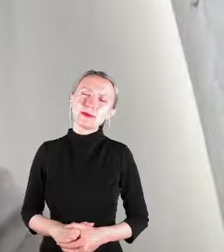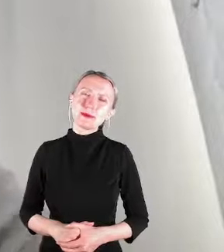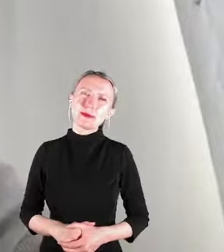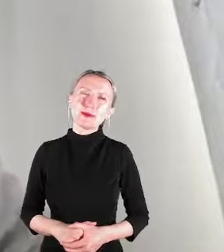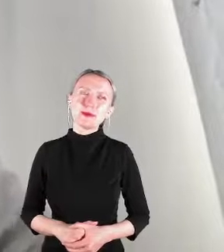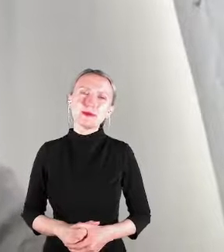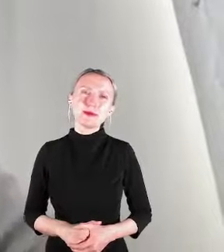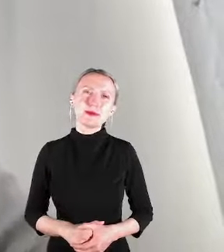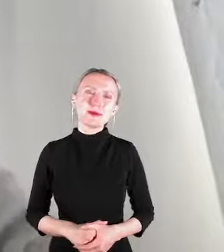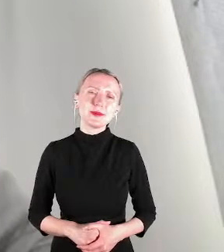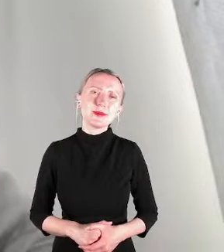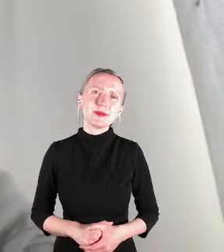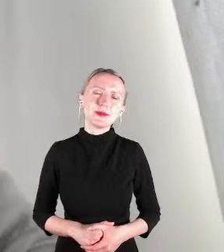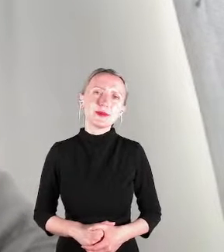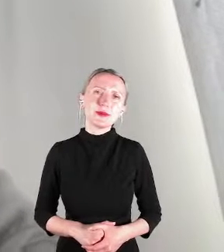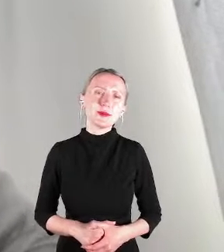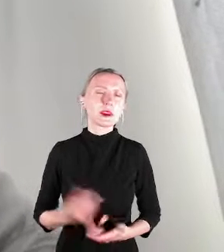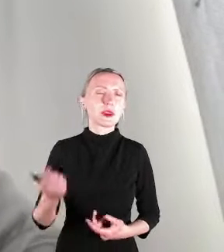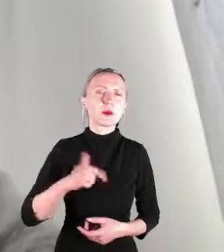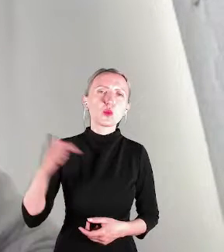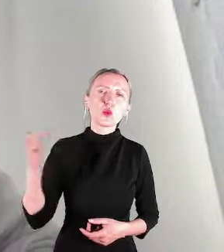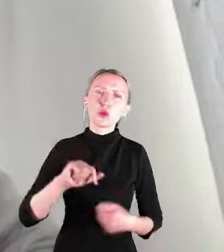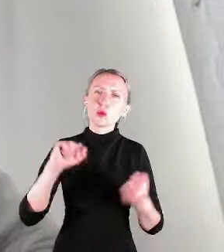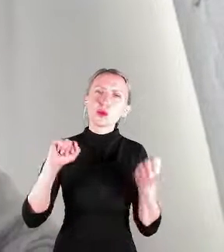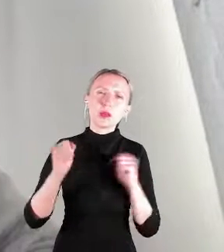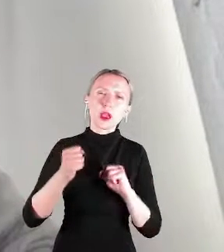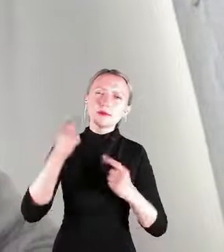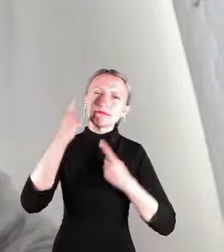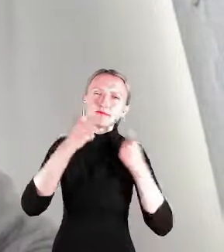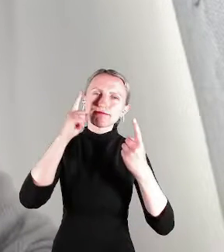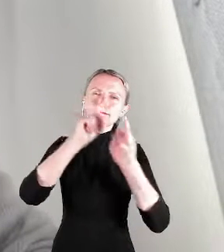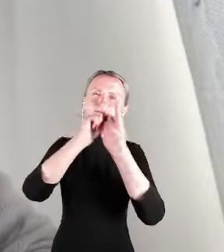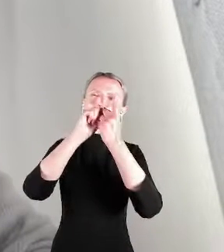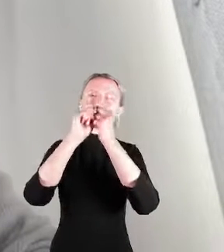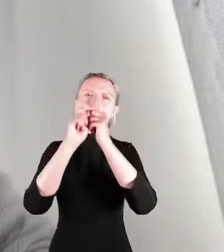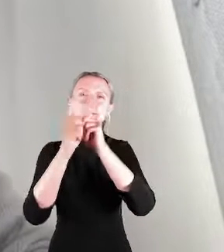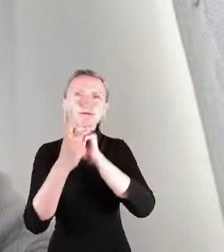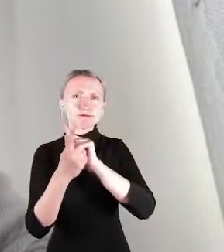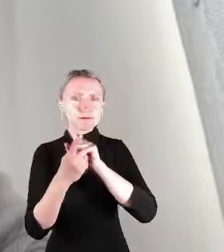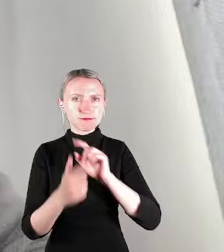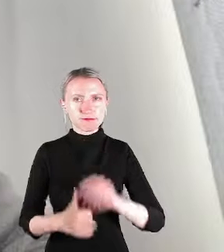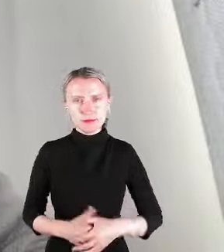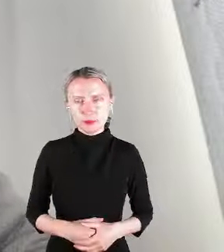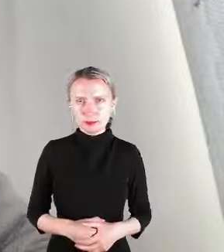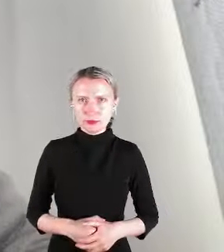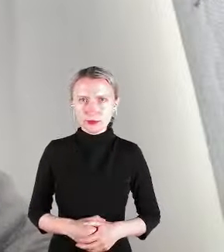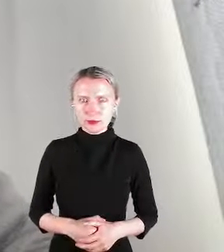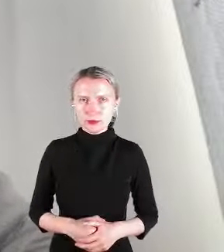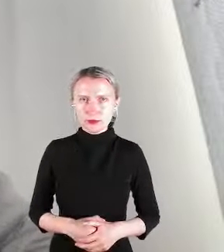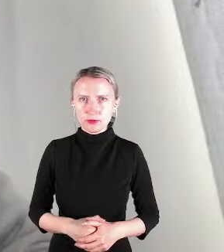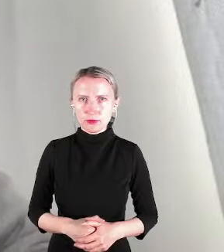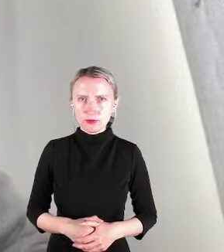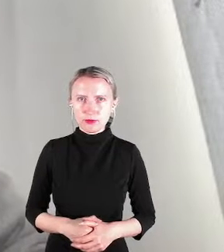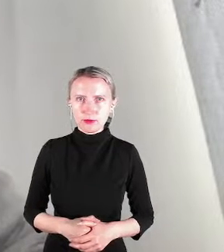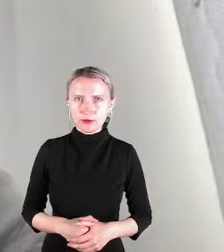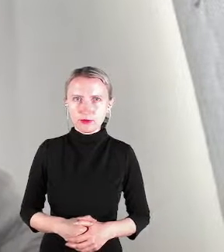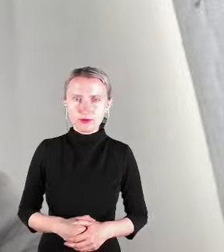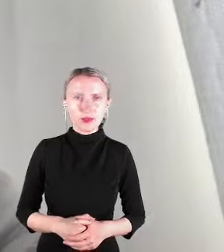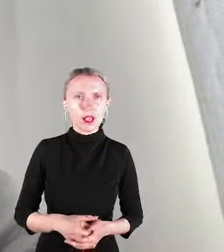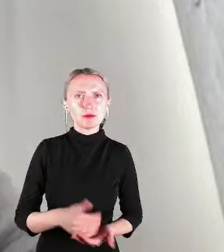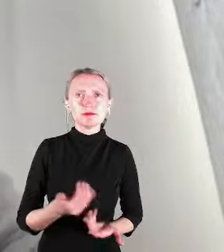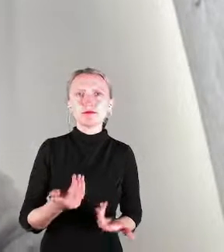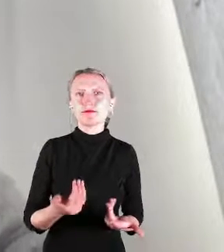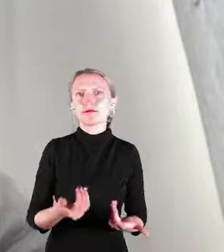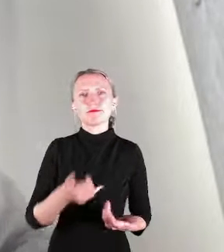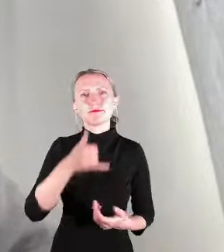we have to change our state of mind in these questions, I think. You cannot go on to, I